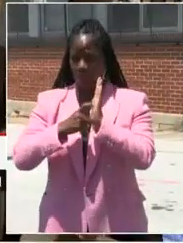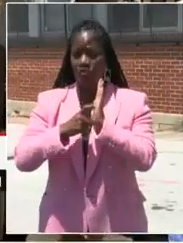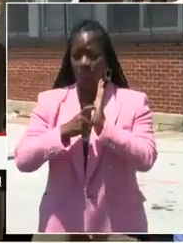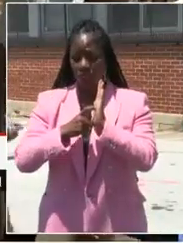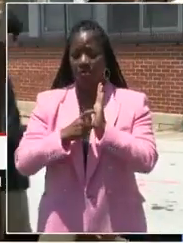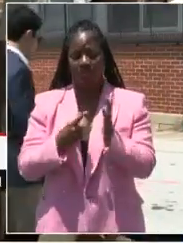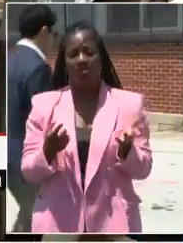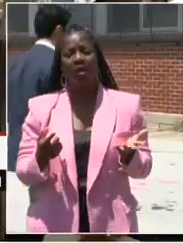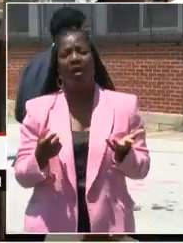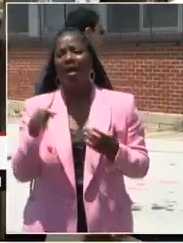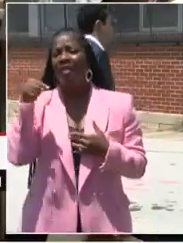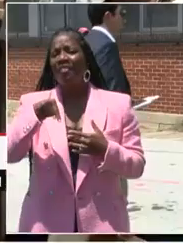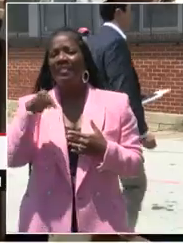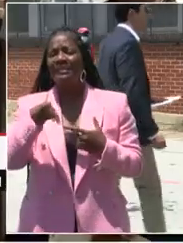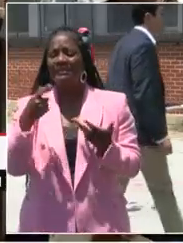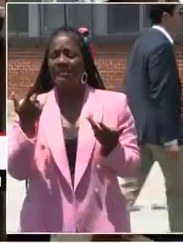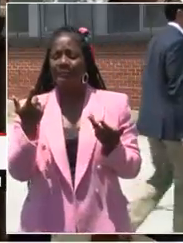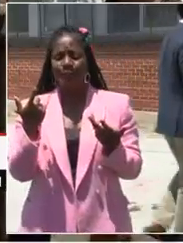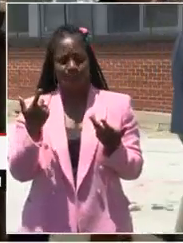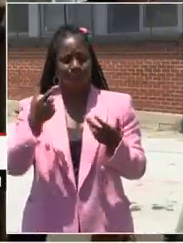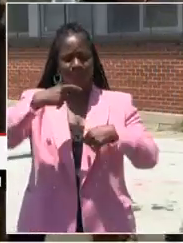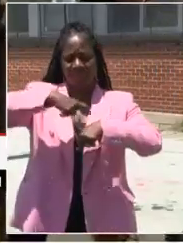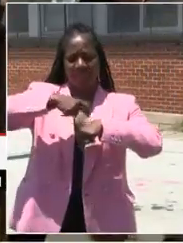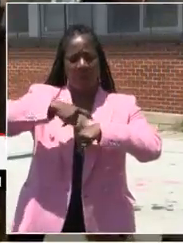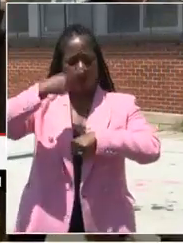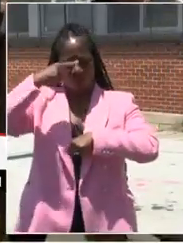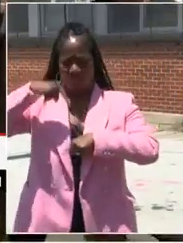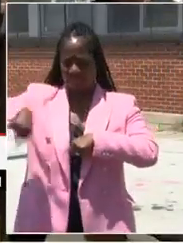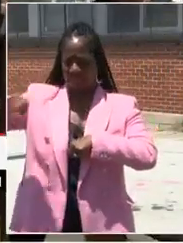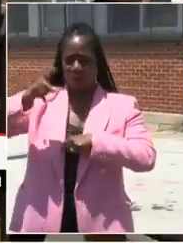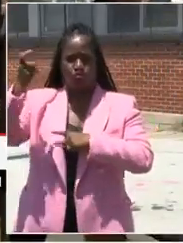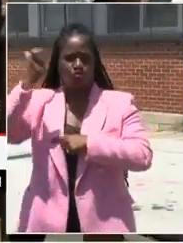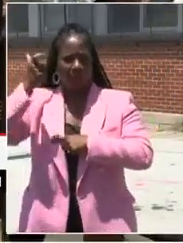this spring round of grants was our